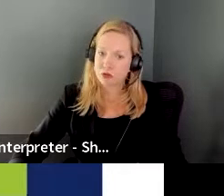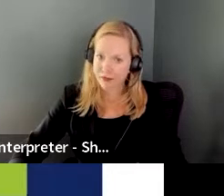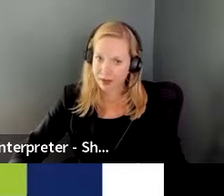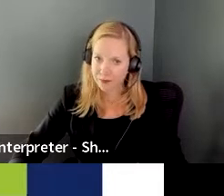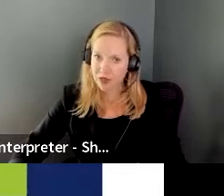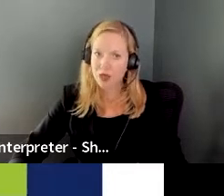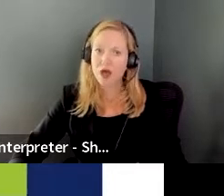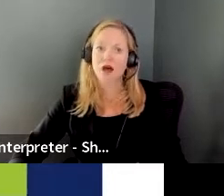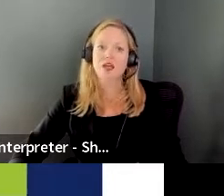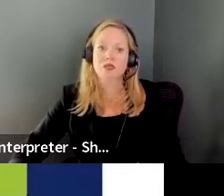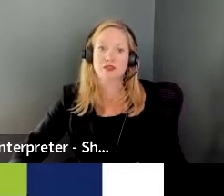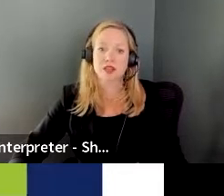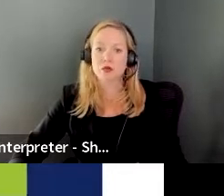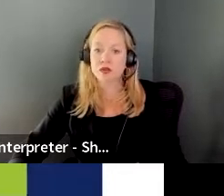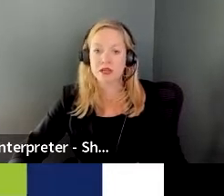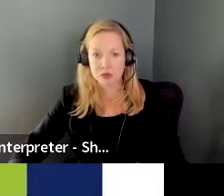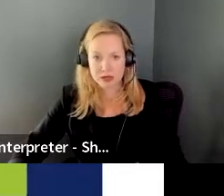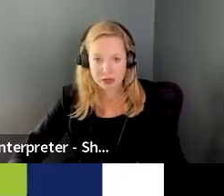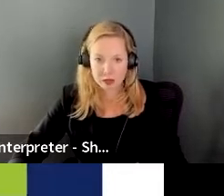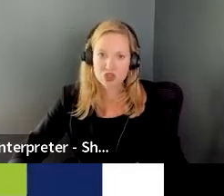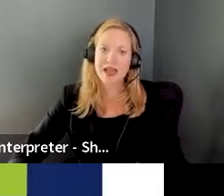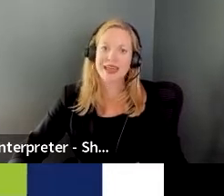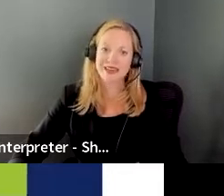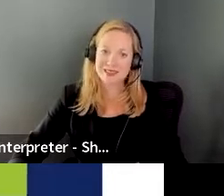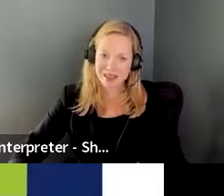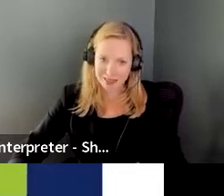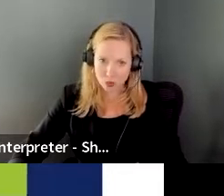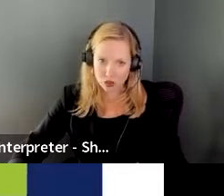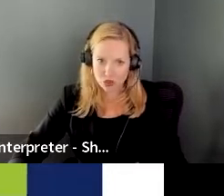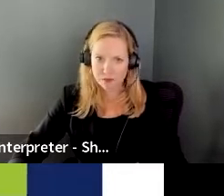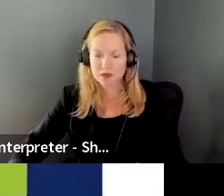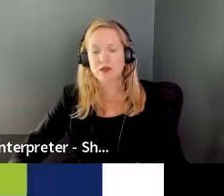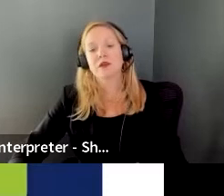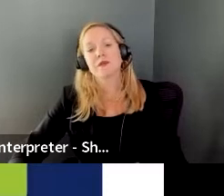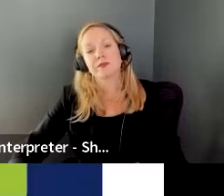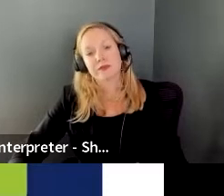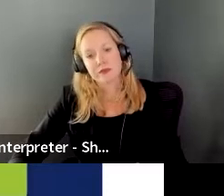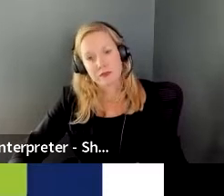that survey. It was available in written English and sign language.